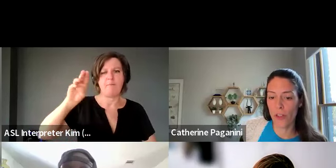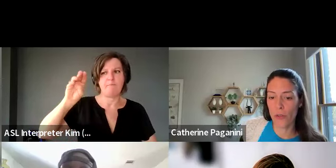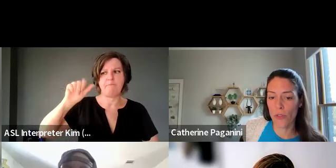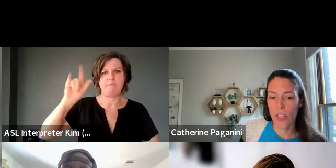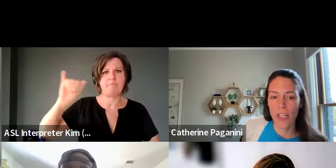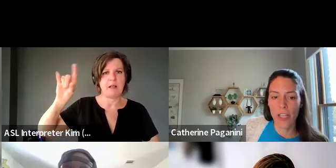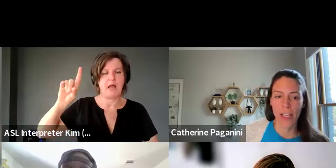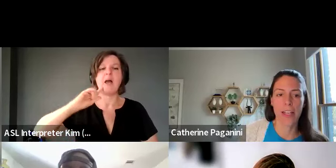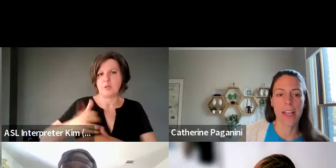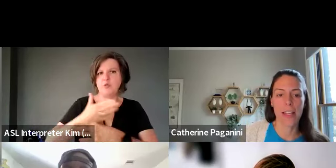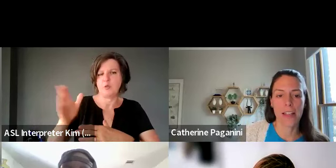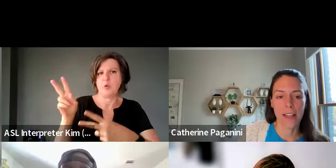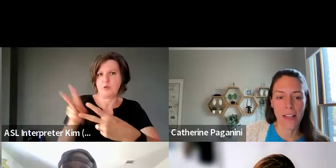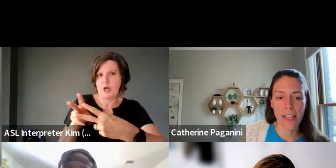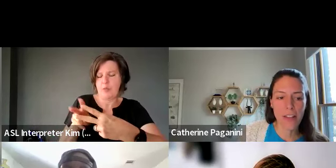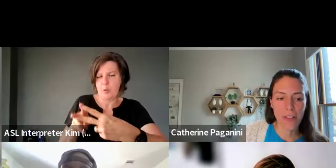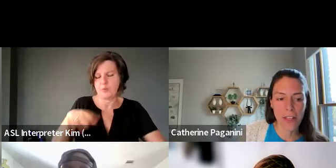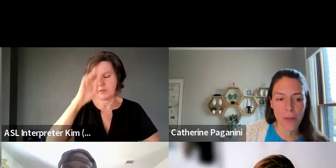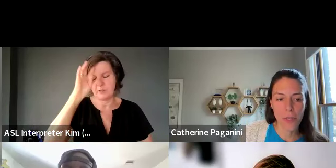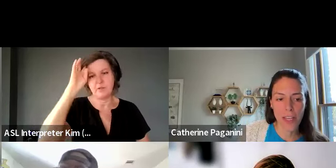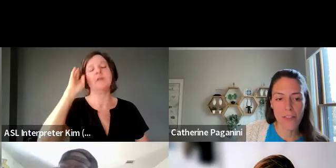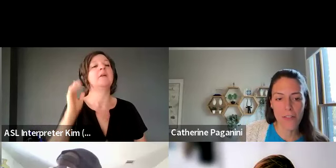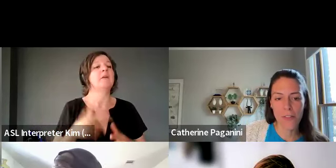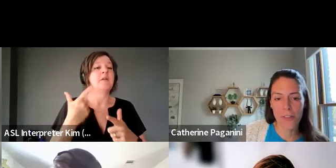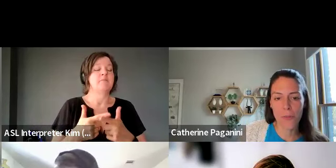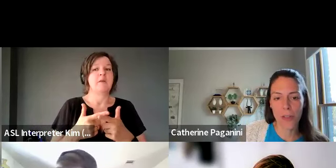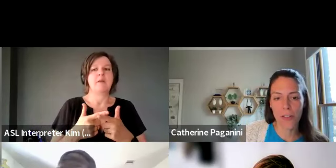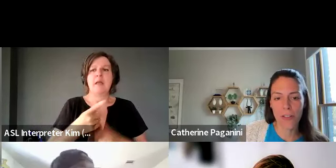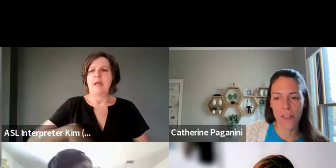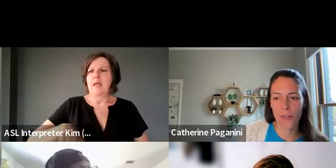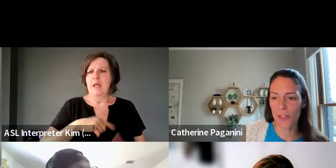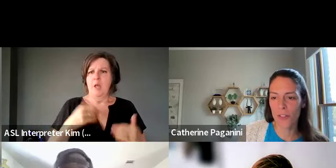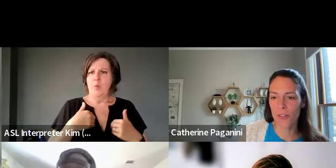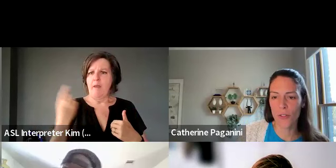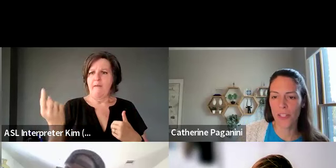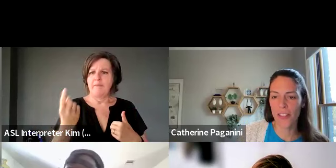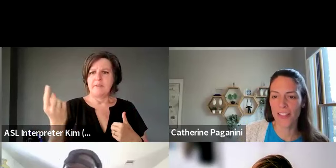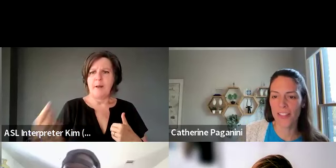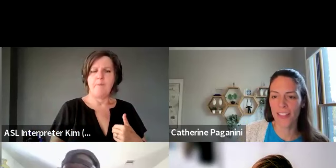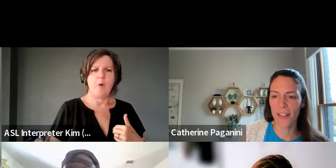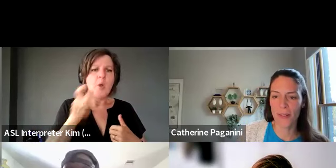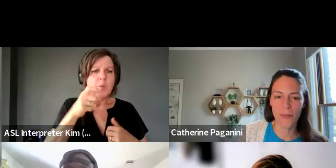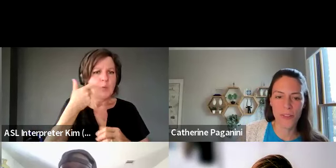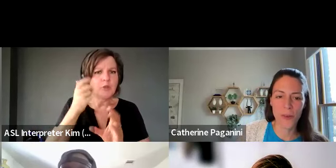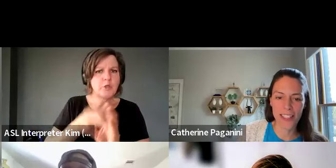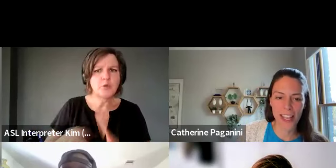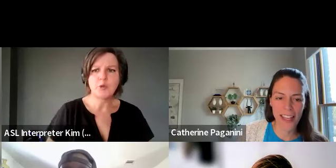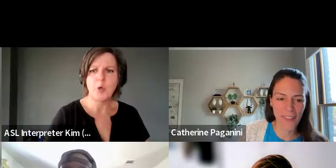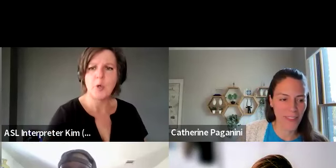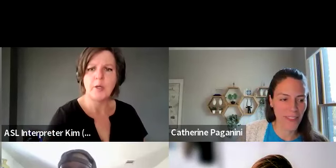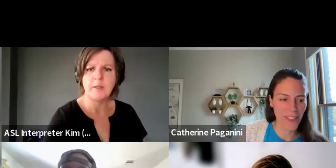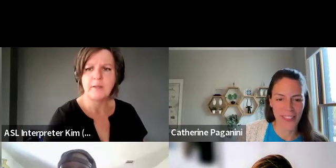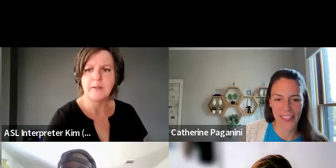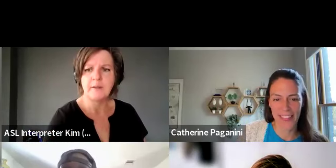So do share those. And then, we have someone who just joined. Do you want to say